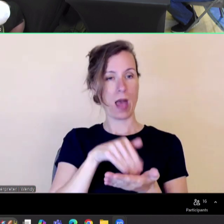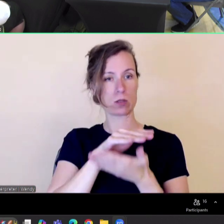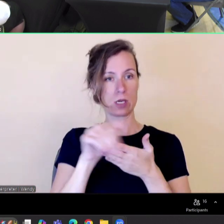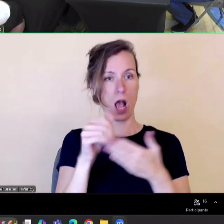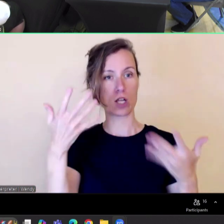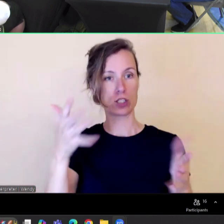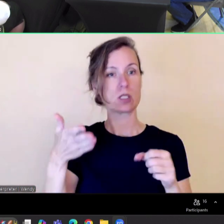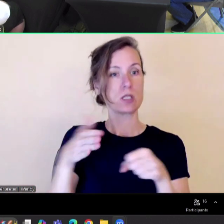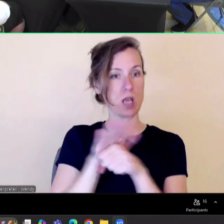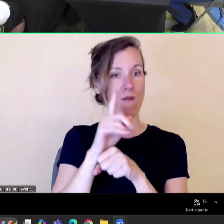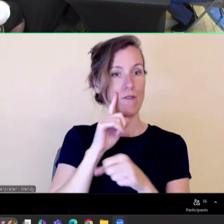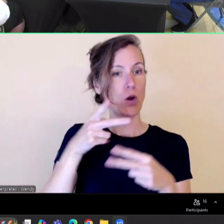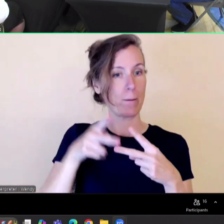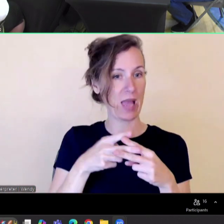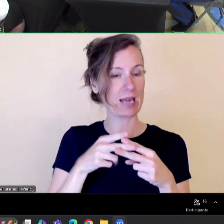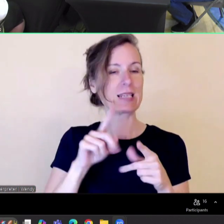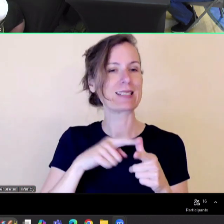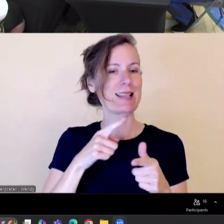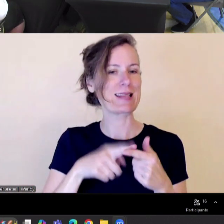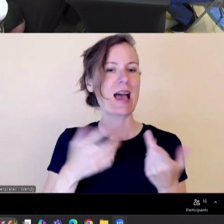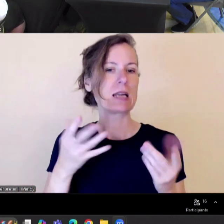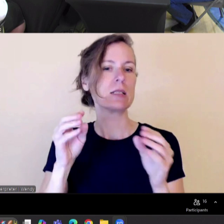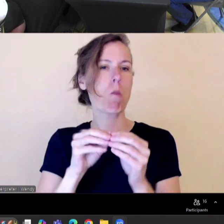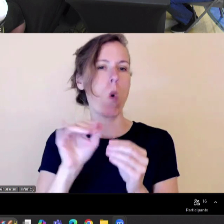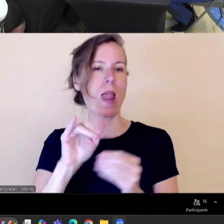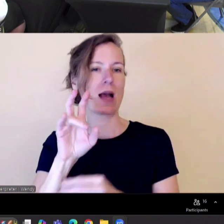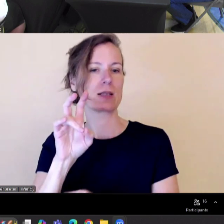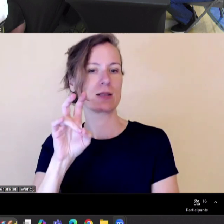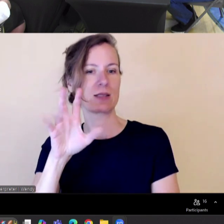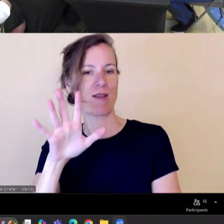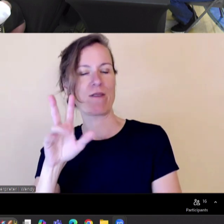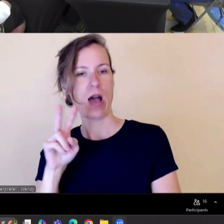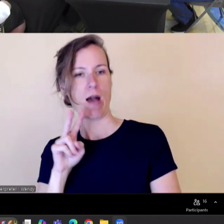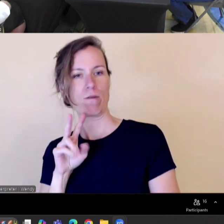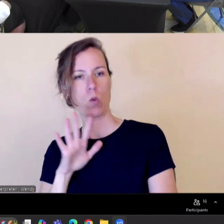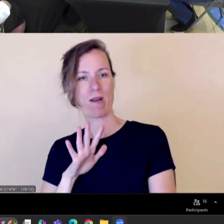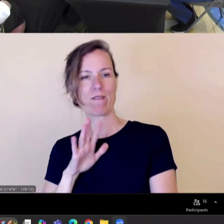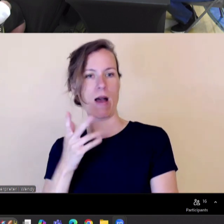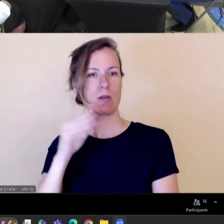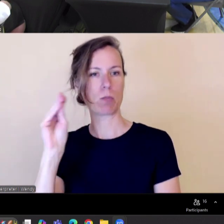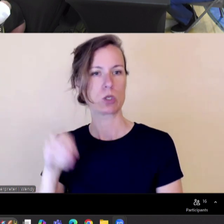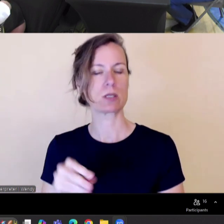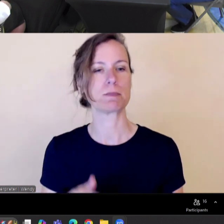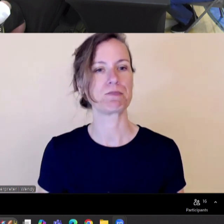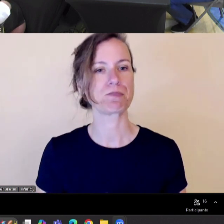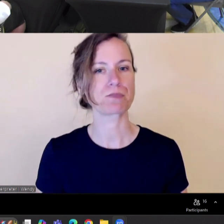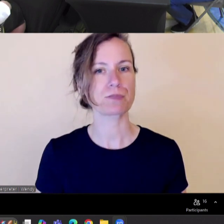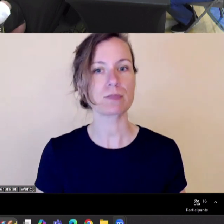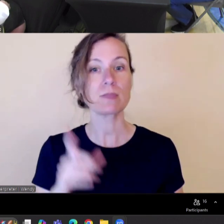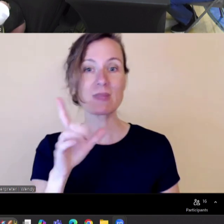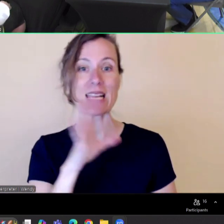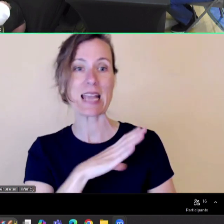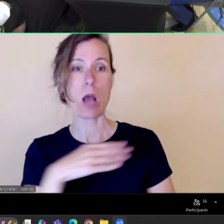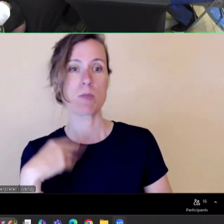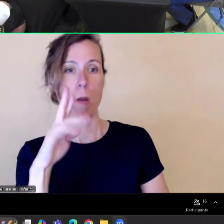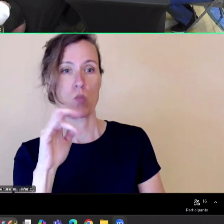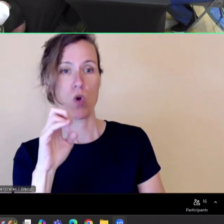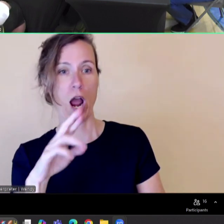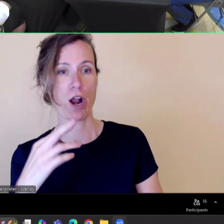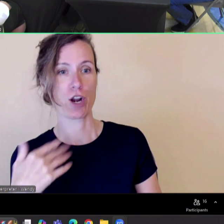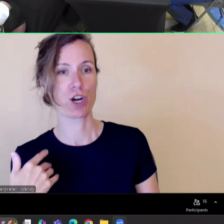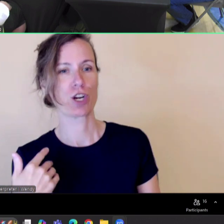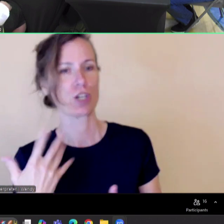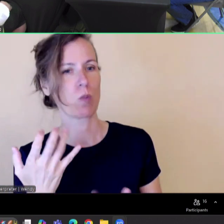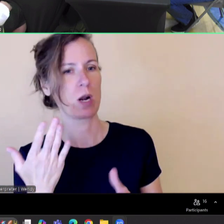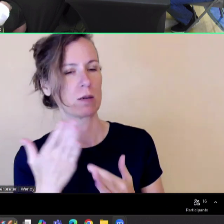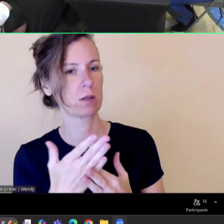like 75-25. Councilmember Reiner, can I step in here for just a second, ma'am? Sure.